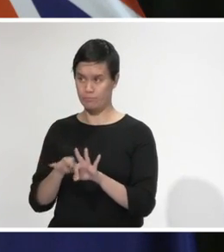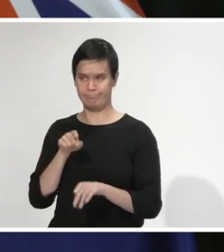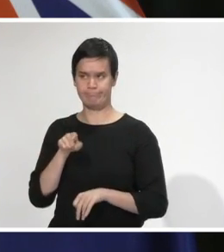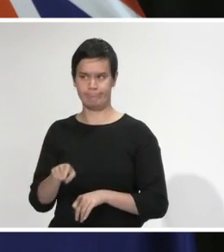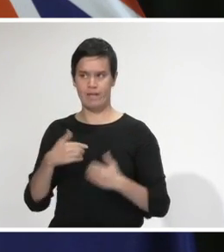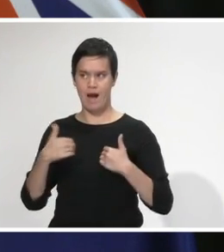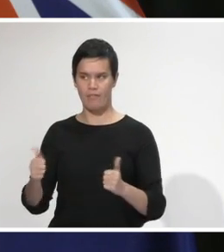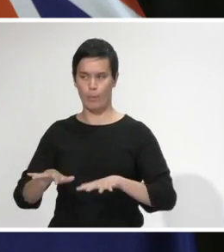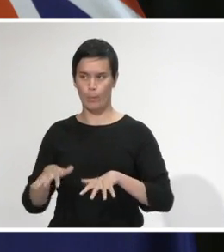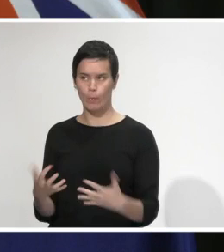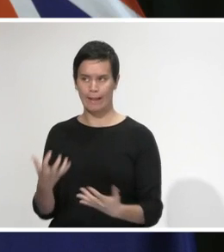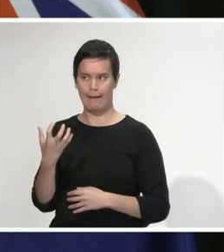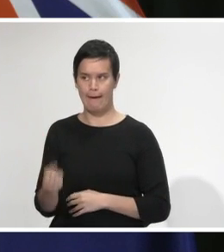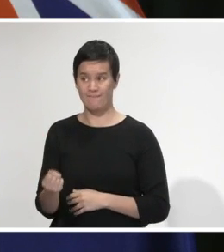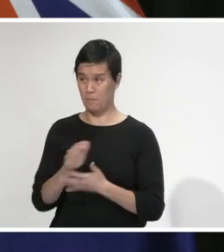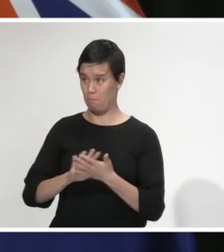of the medical interventions that can be